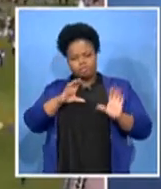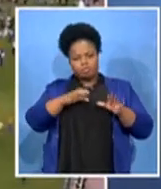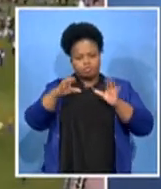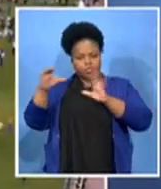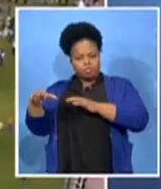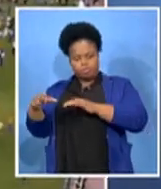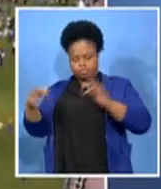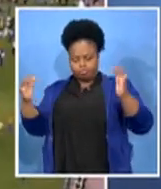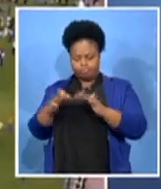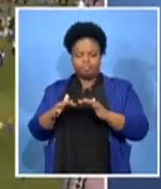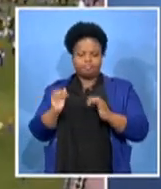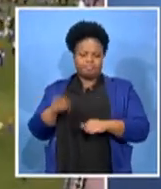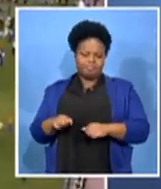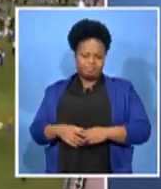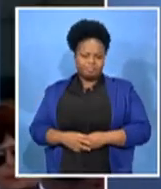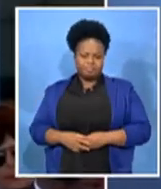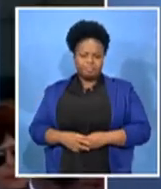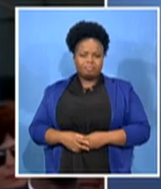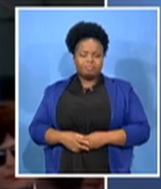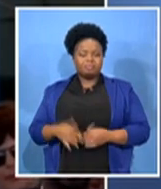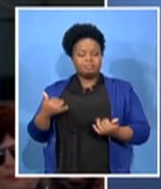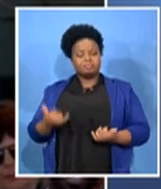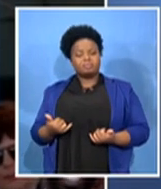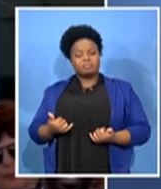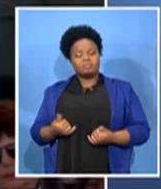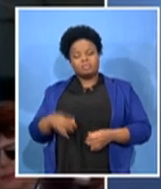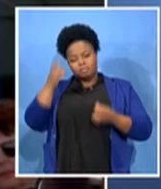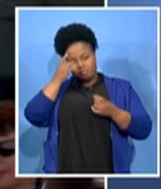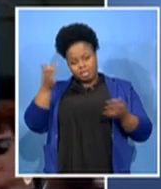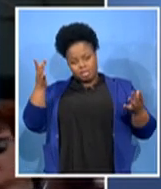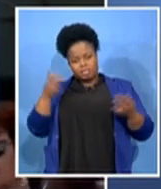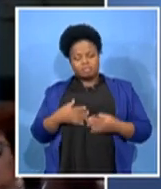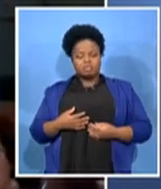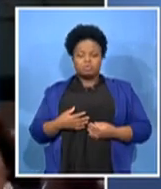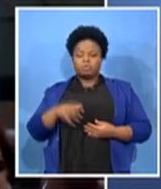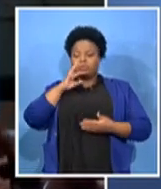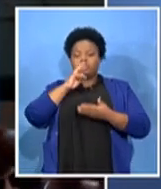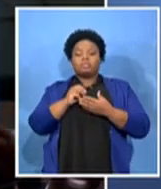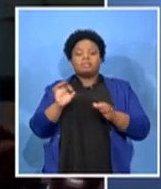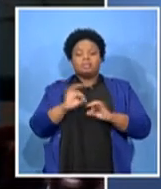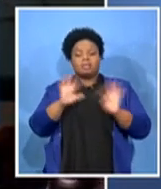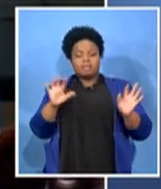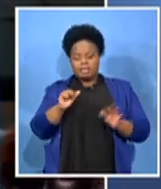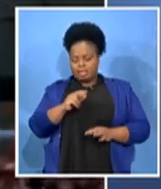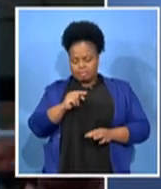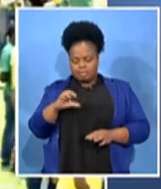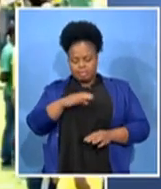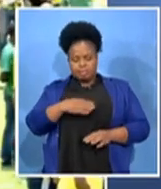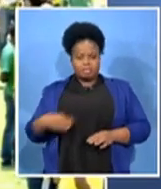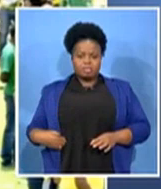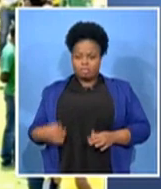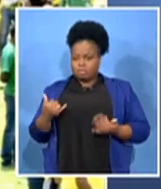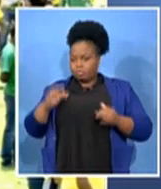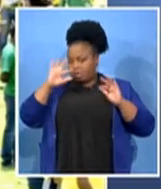the message and the clarity of what the ANC president will say tonight will basically set the